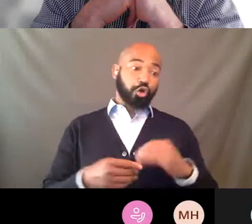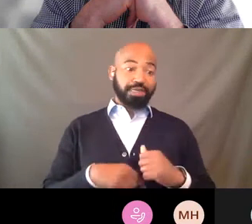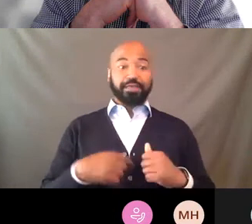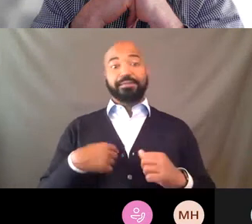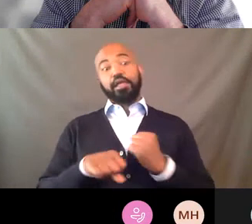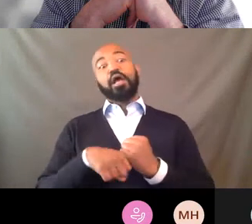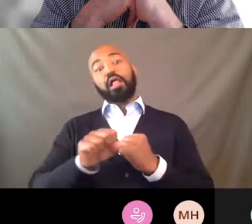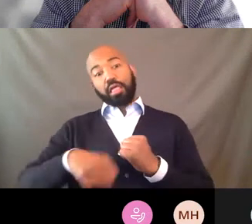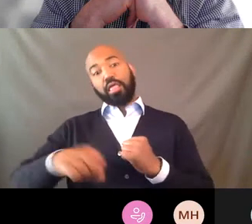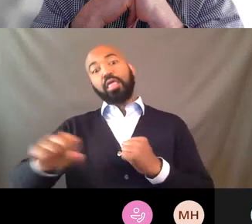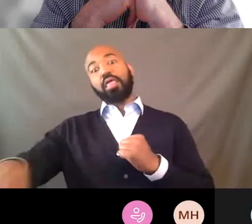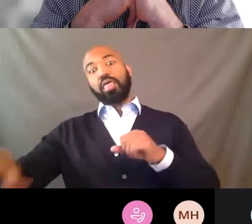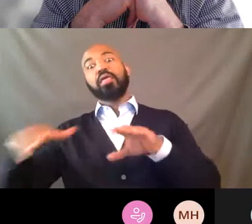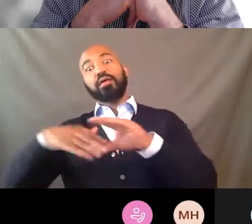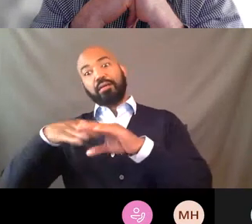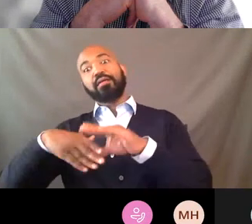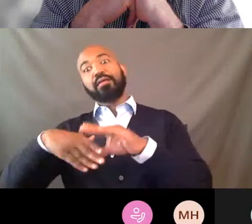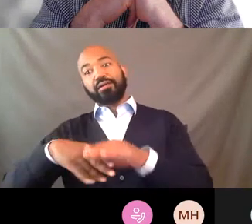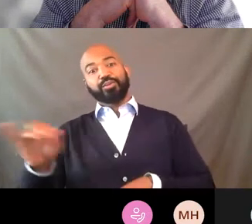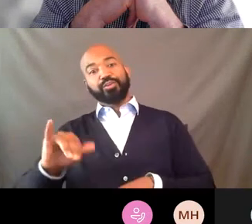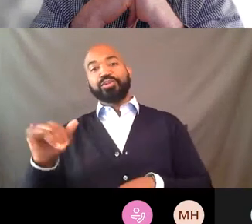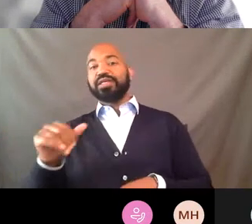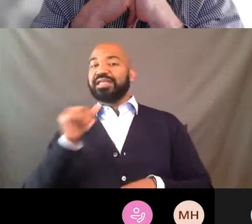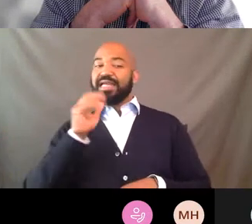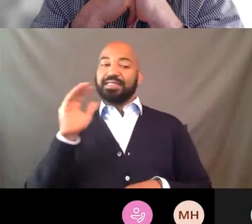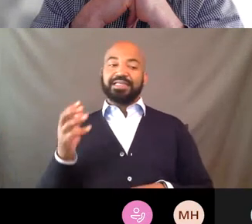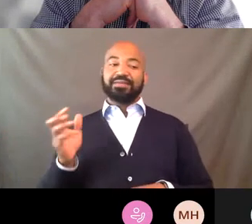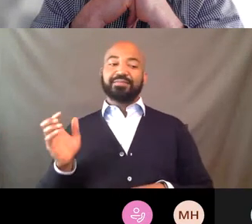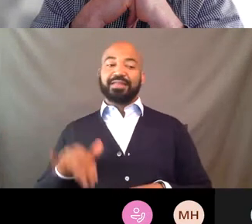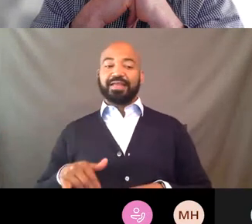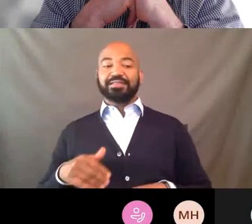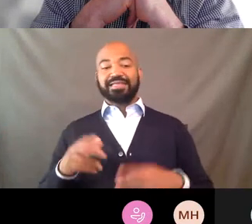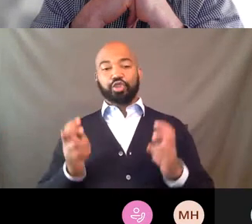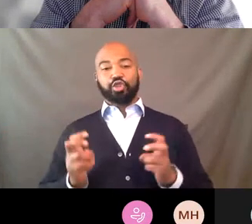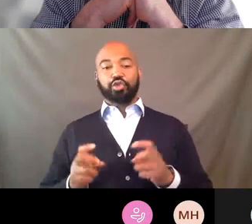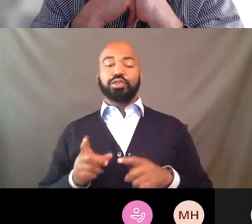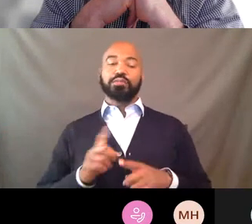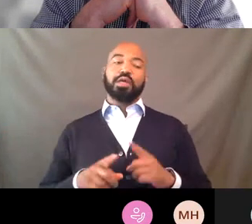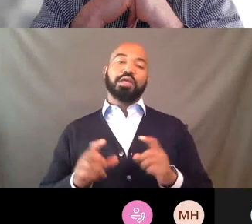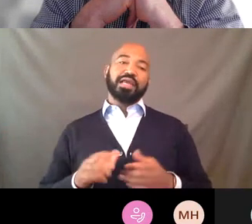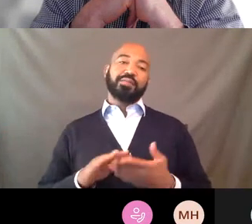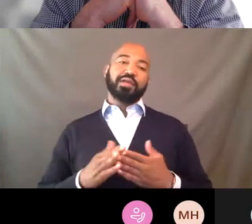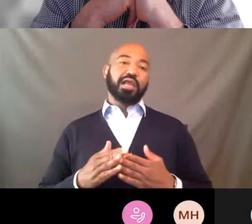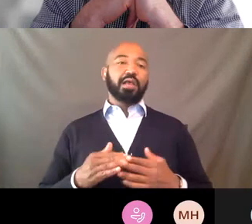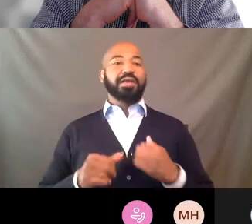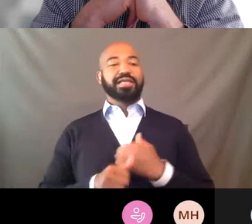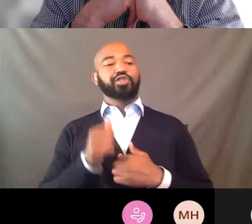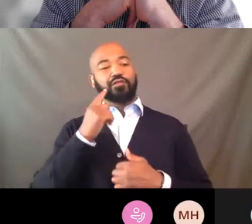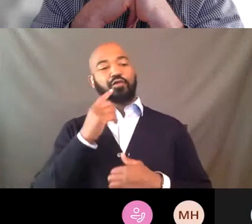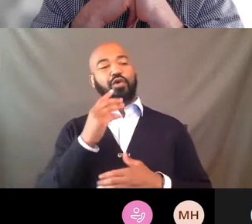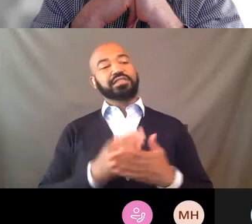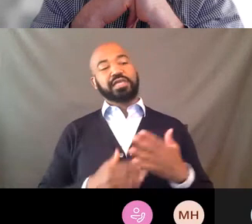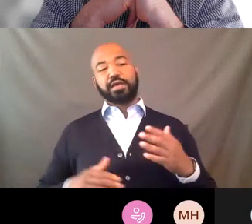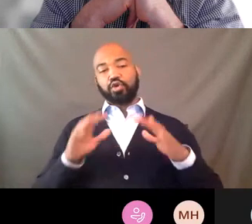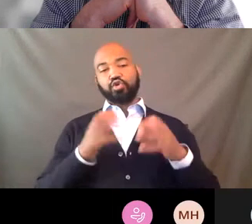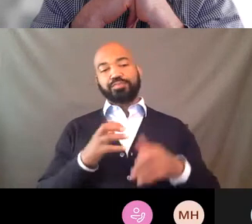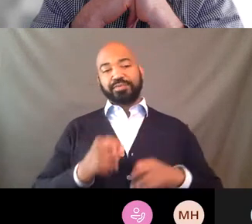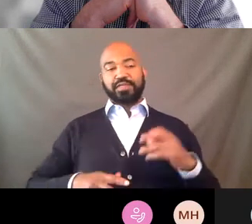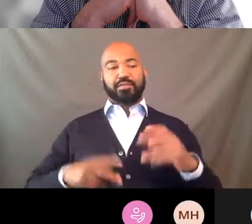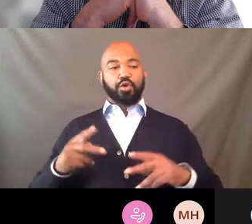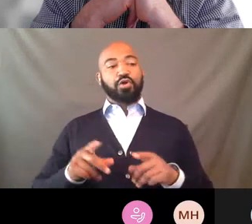it doesn't really present itself as an issue, and I think it could present itself as a real danger to certain groups of people, and I think it's